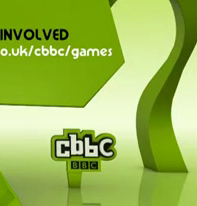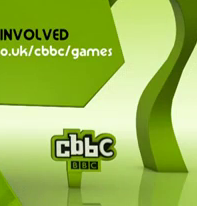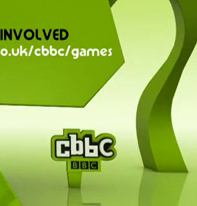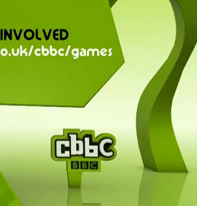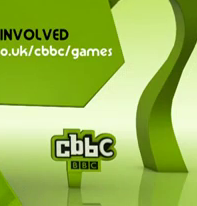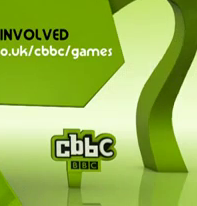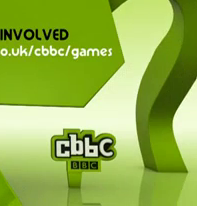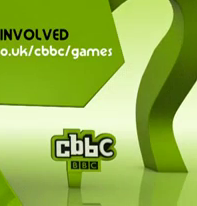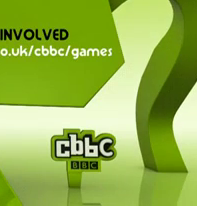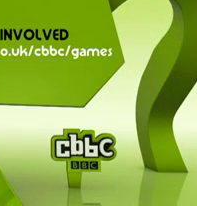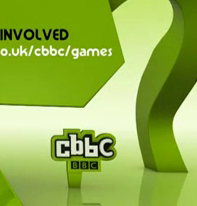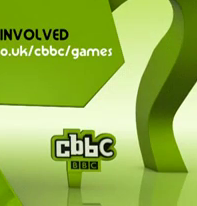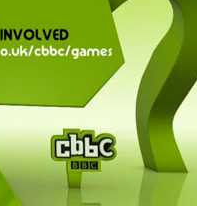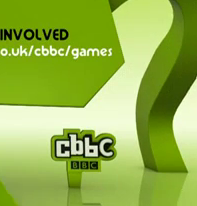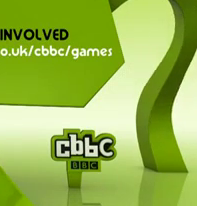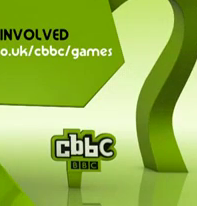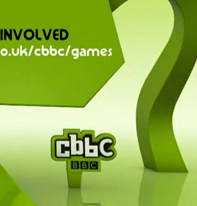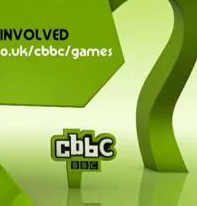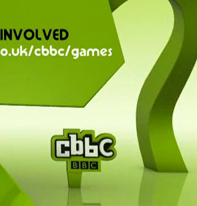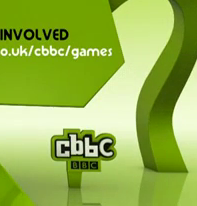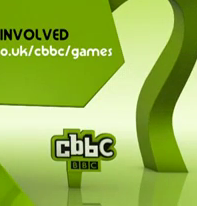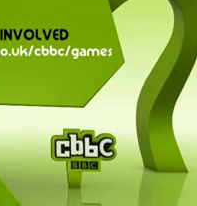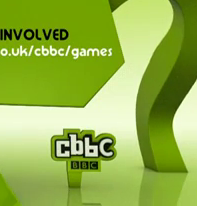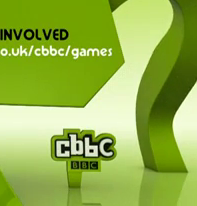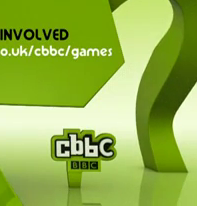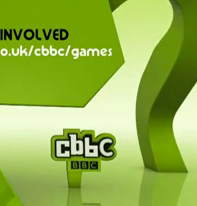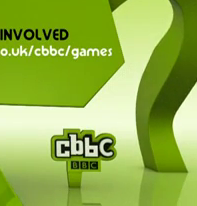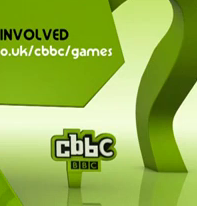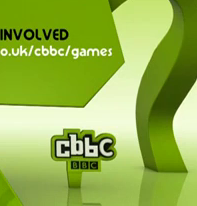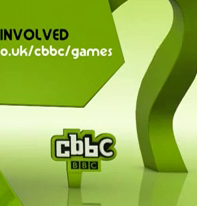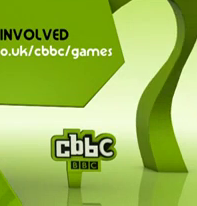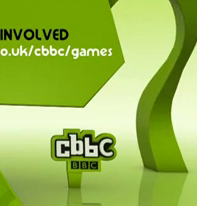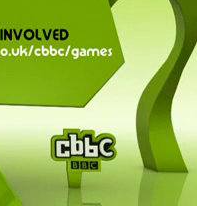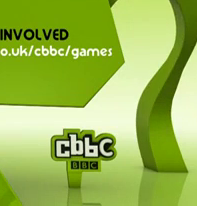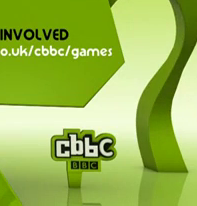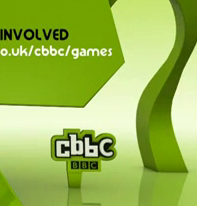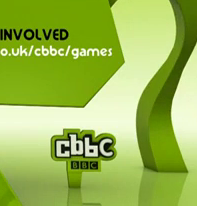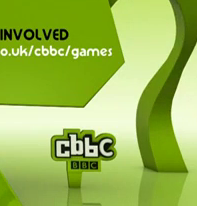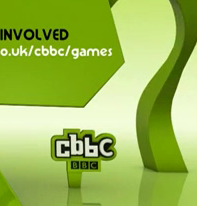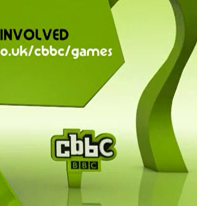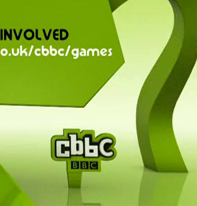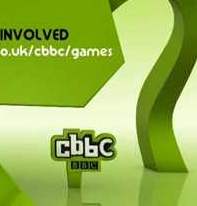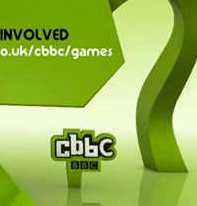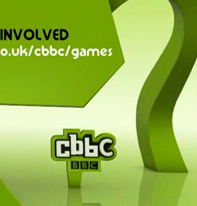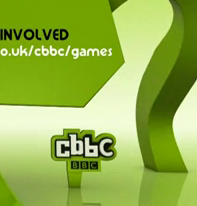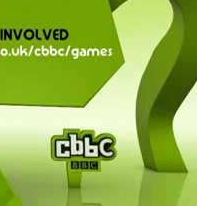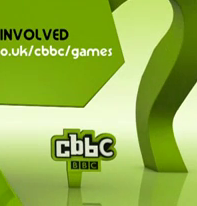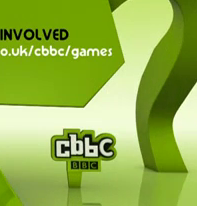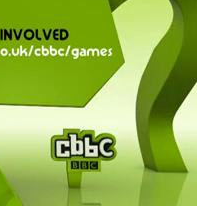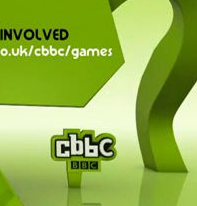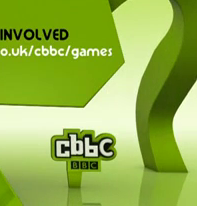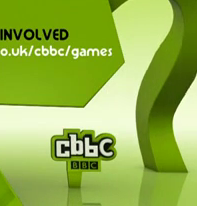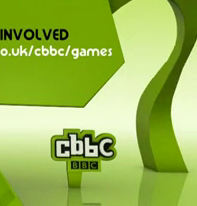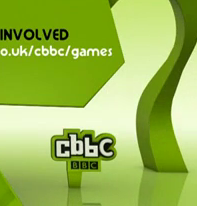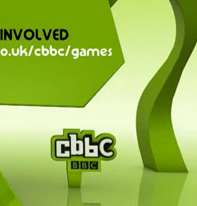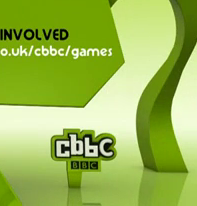Horrible History's Gory Games is for you. That's right, our good friend Rattus Rattus is looking for new contestants for the brand new series. To apply, just go to the